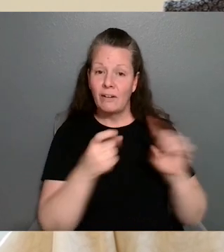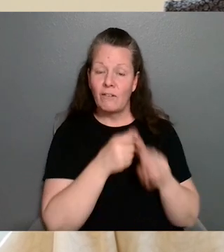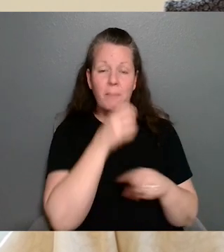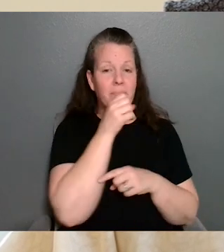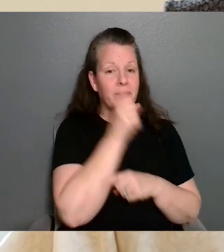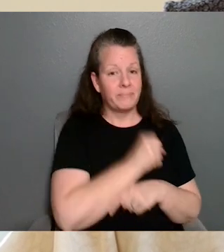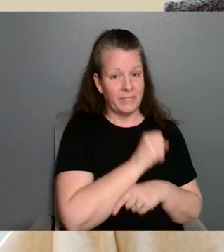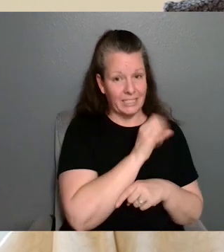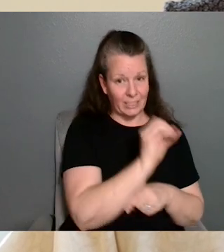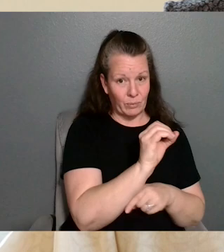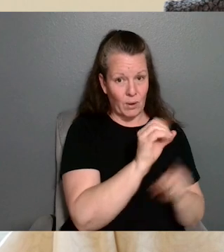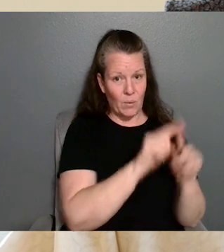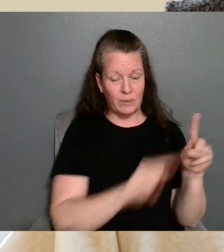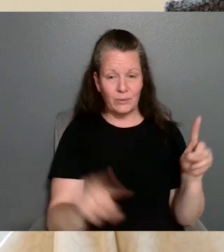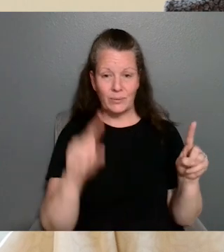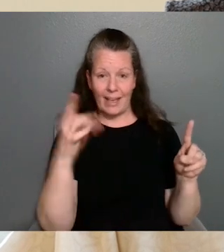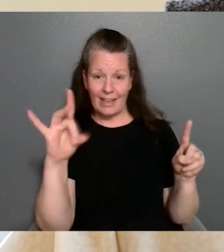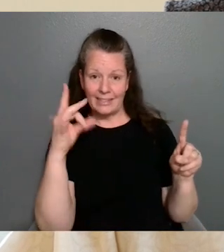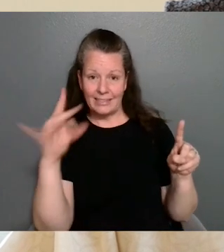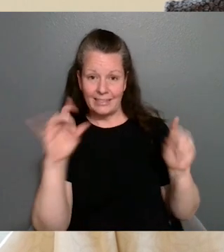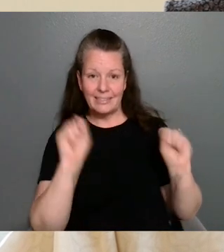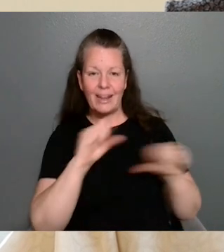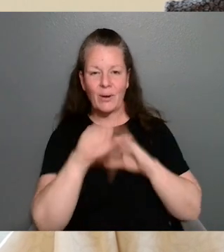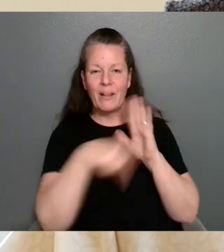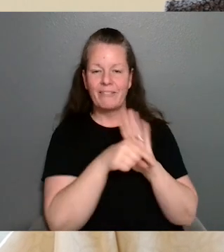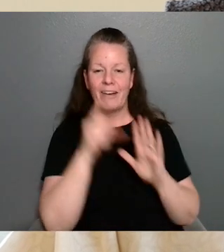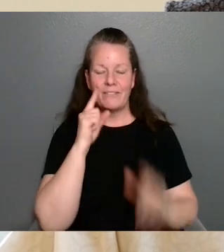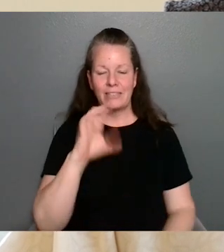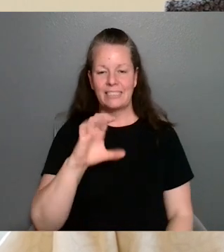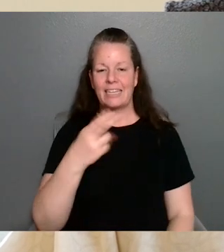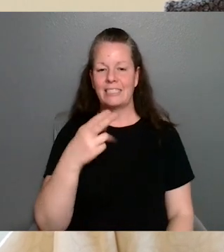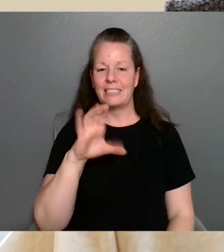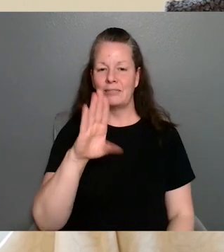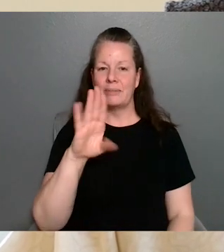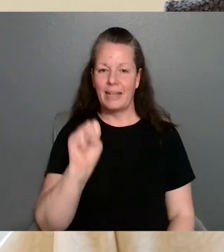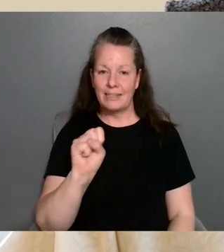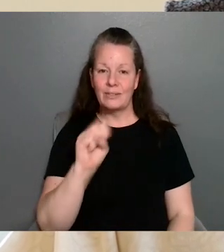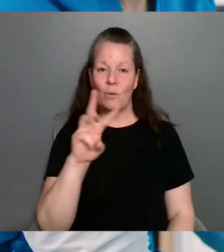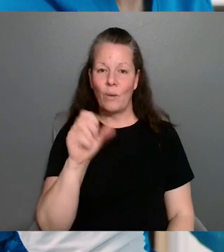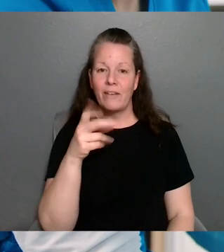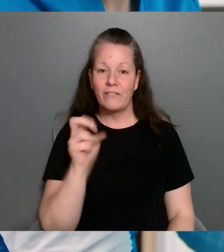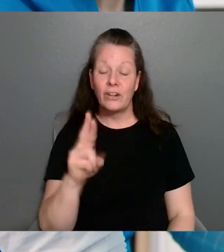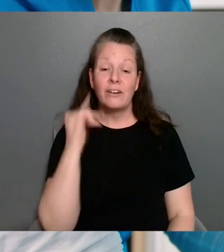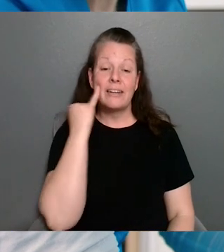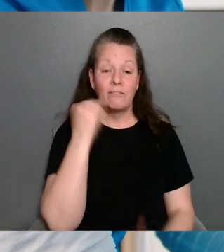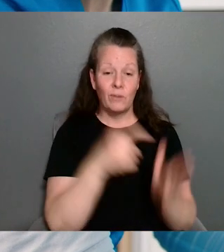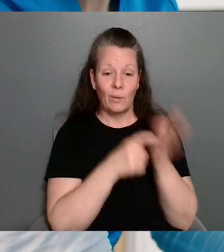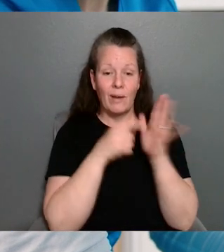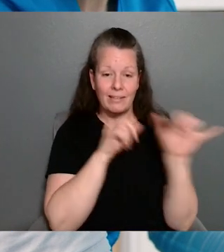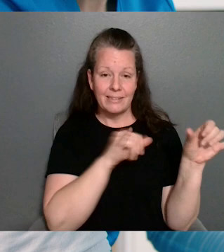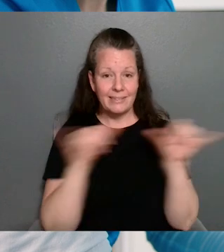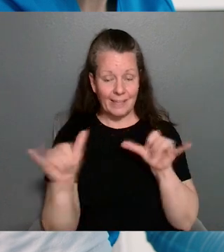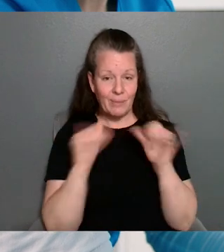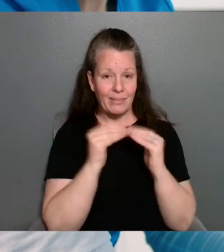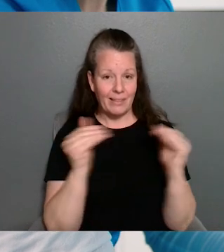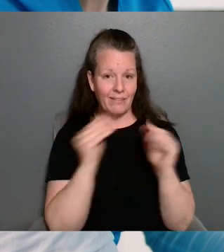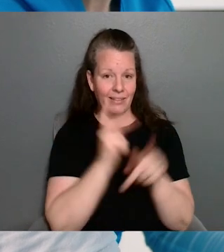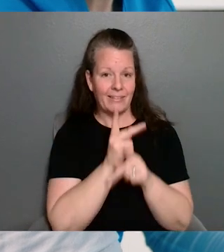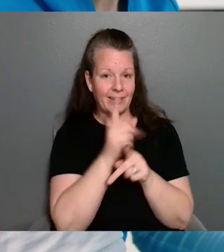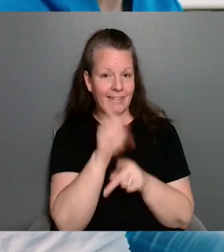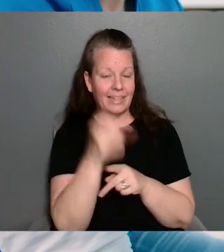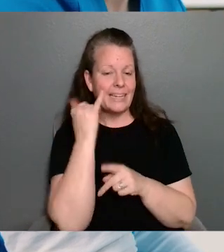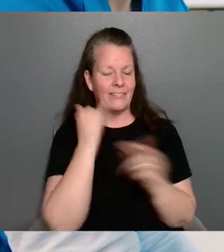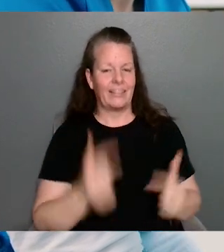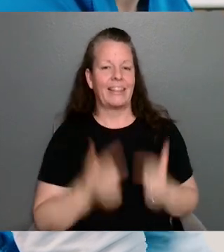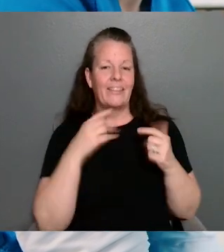Children from age 0 until their 18th birthday may qualify for the CHCBS waiver if they require the same level of care they